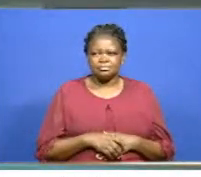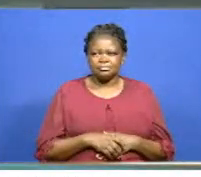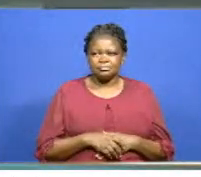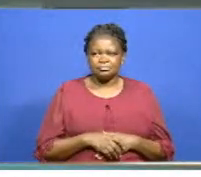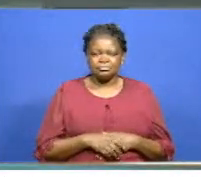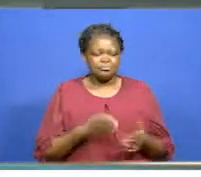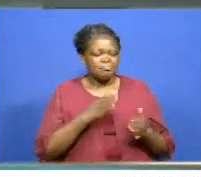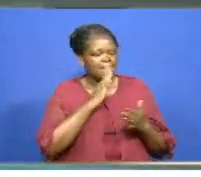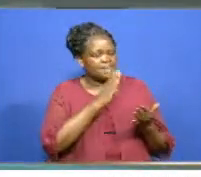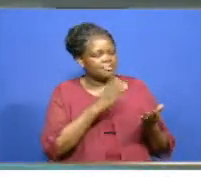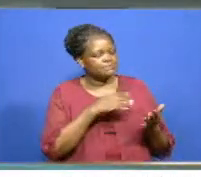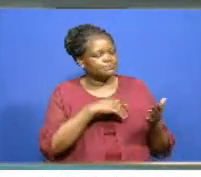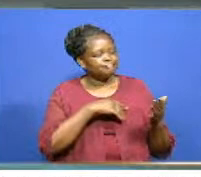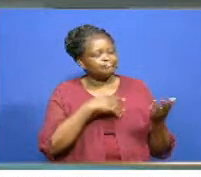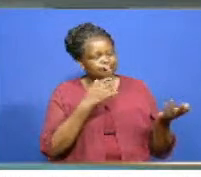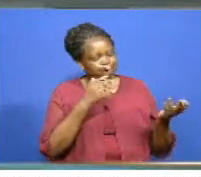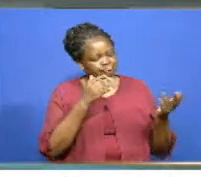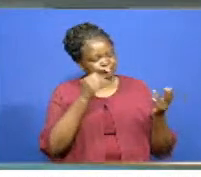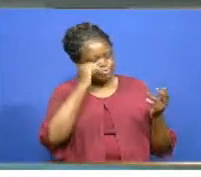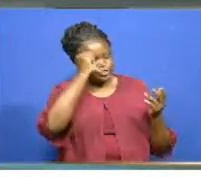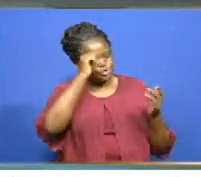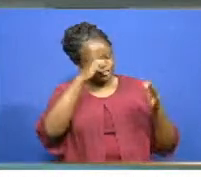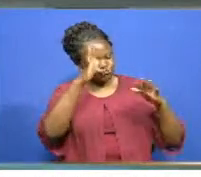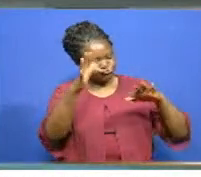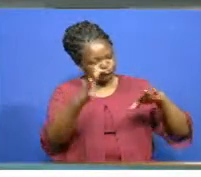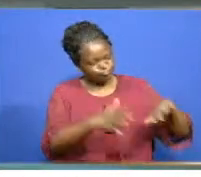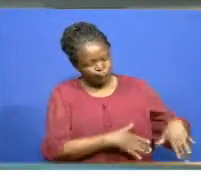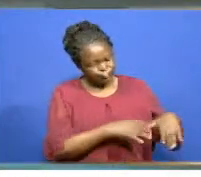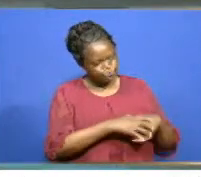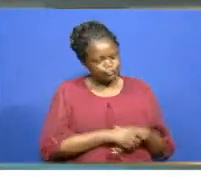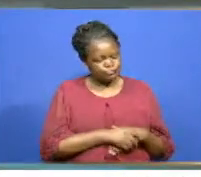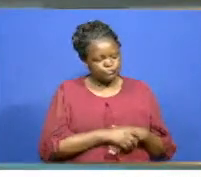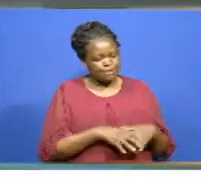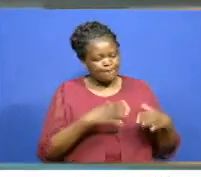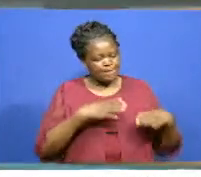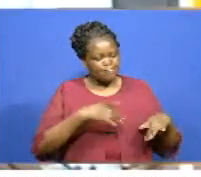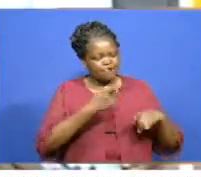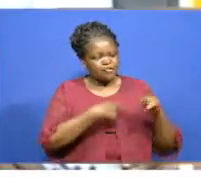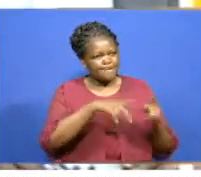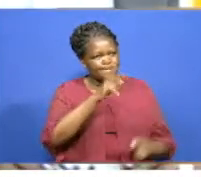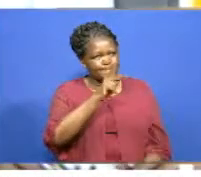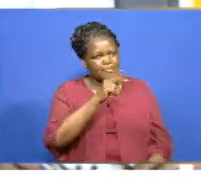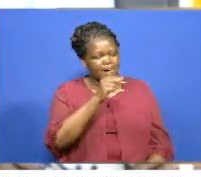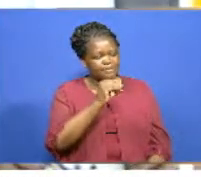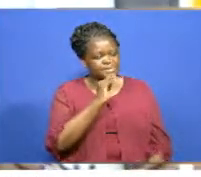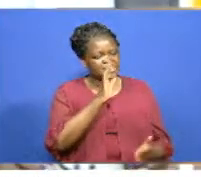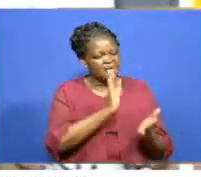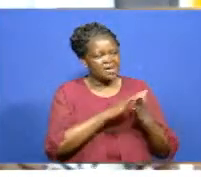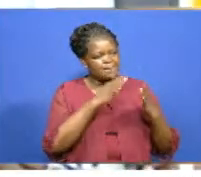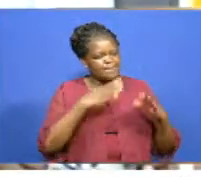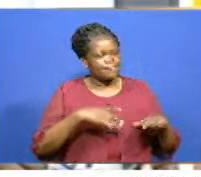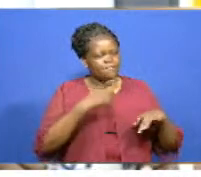perhaps away from politics, people of Kabuchai and